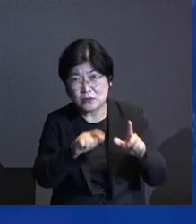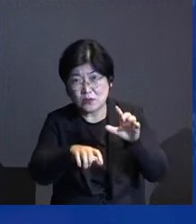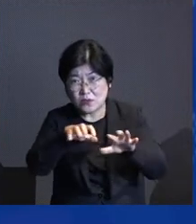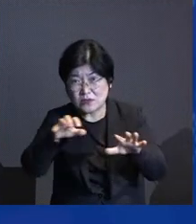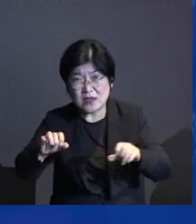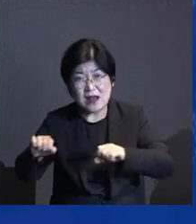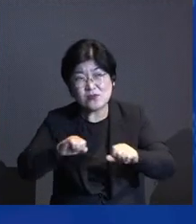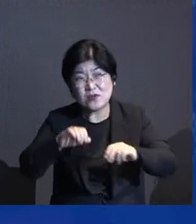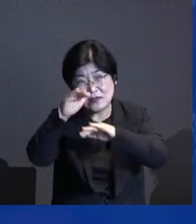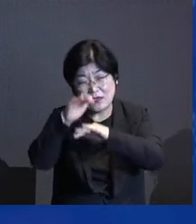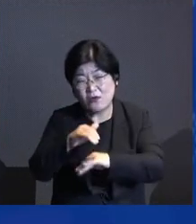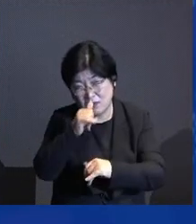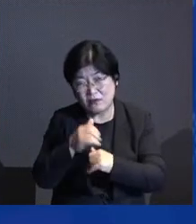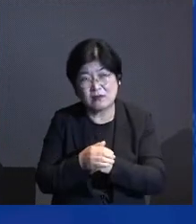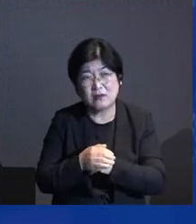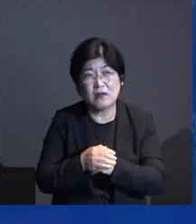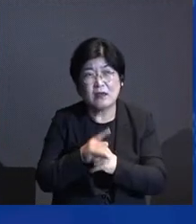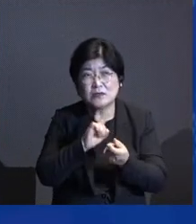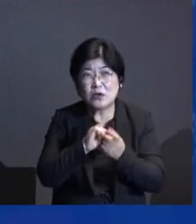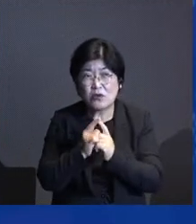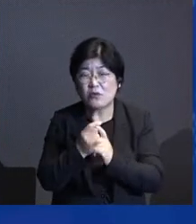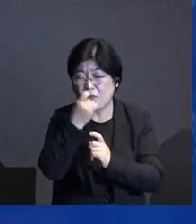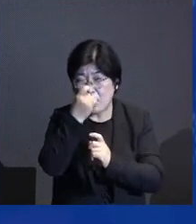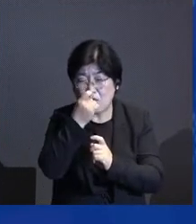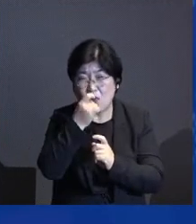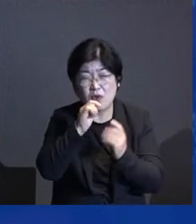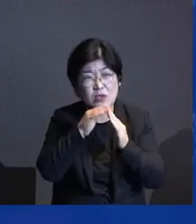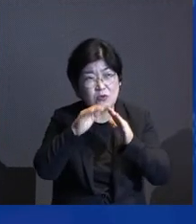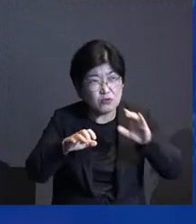needs in their neighborhood and involving others.